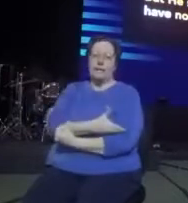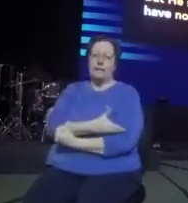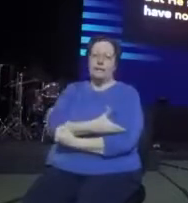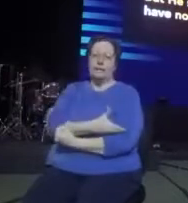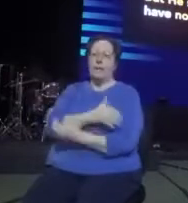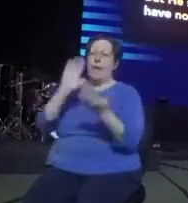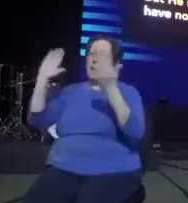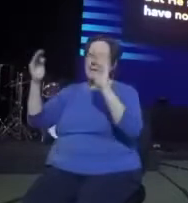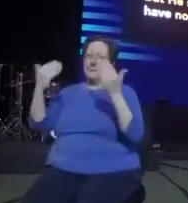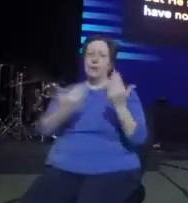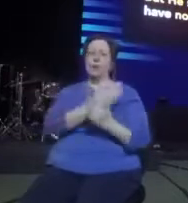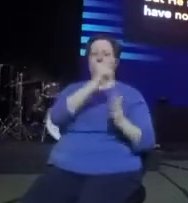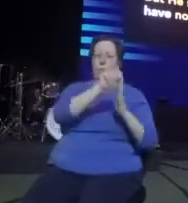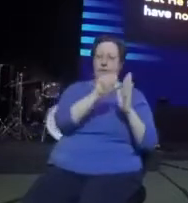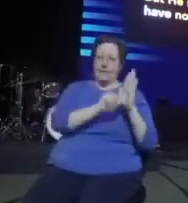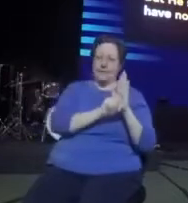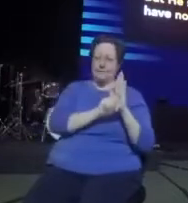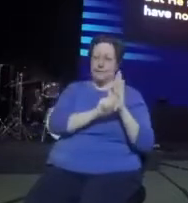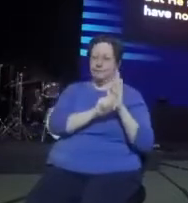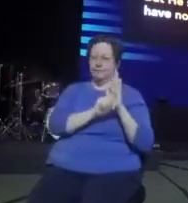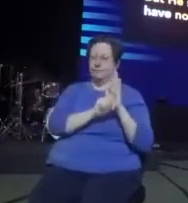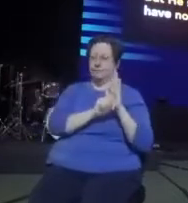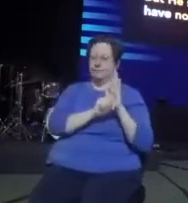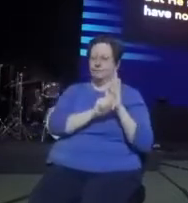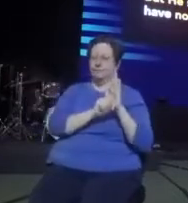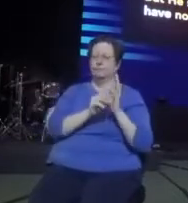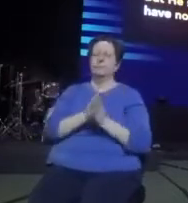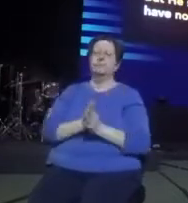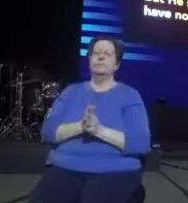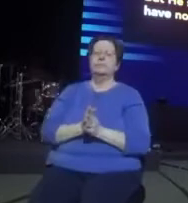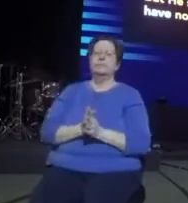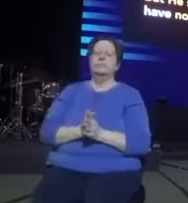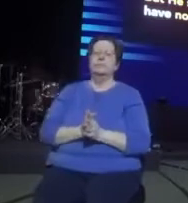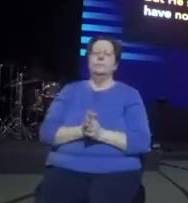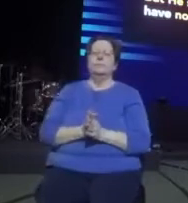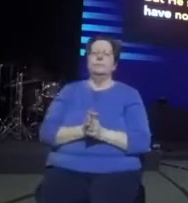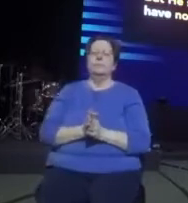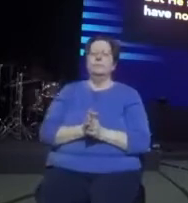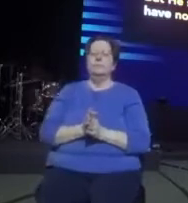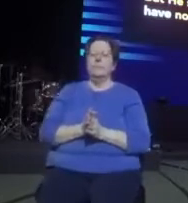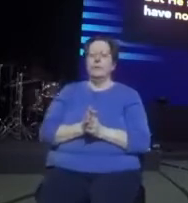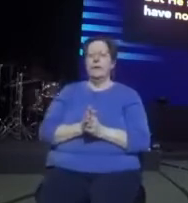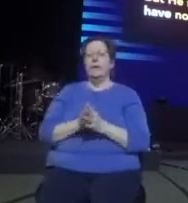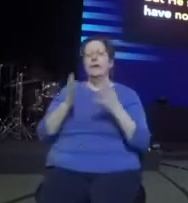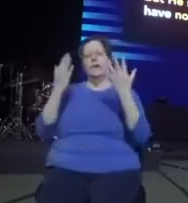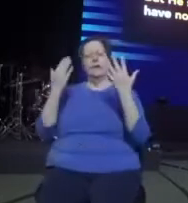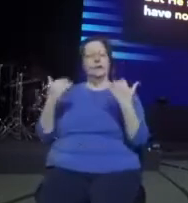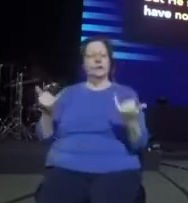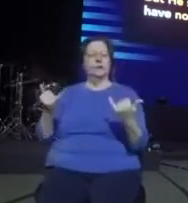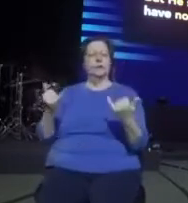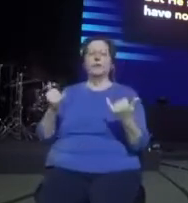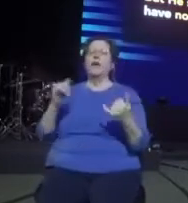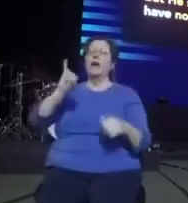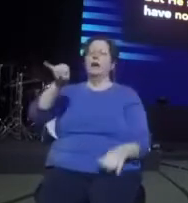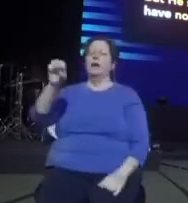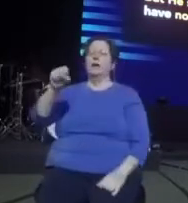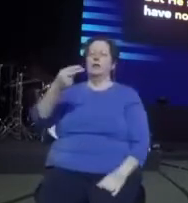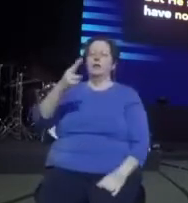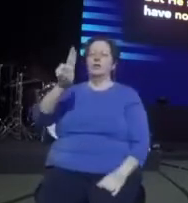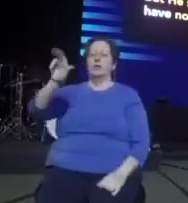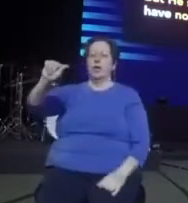compared to the New Testament, which the times we live in right now. So I'm going to have you turn, if you will, to